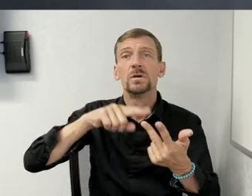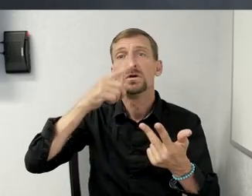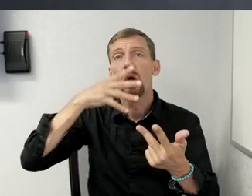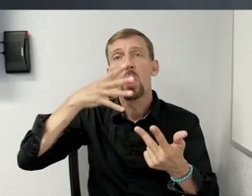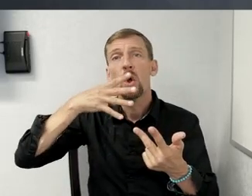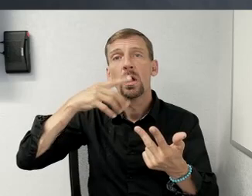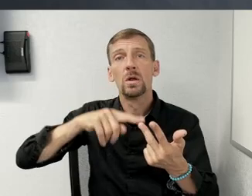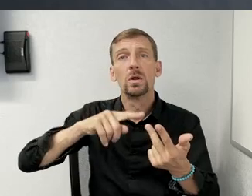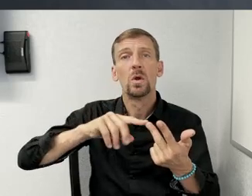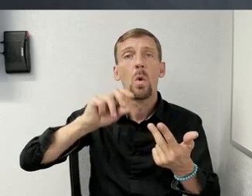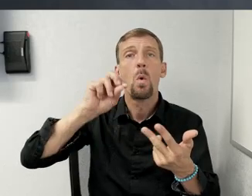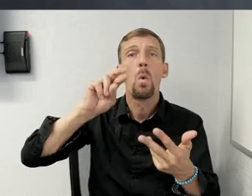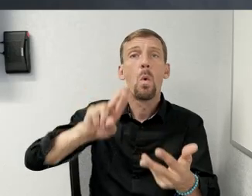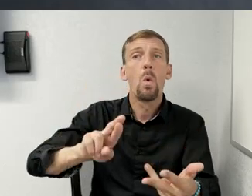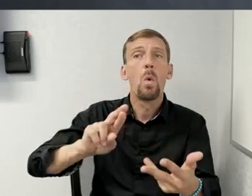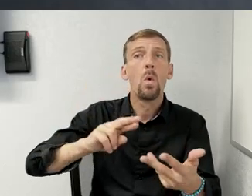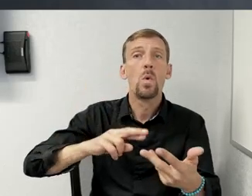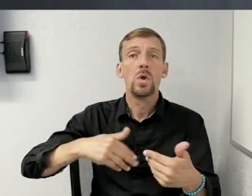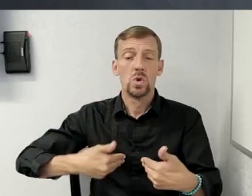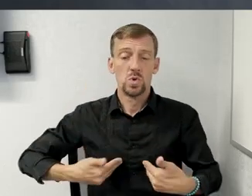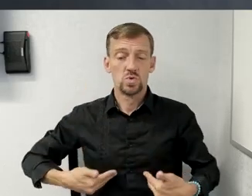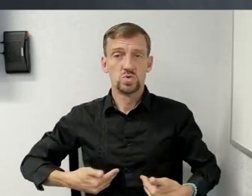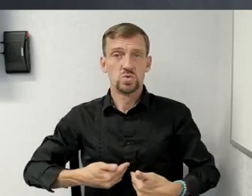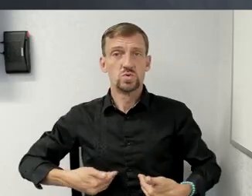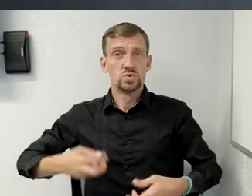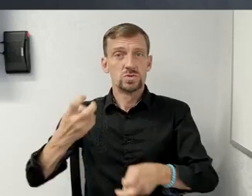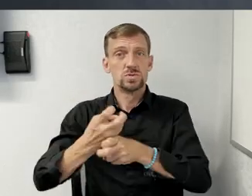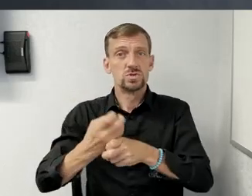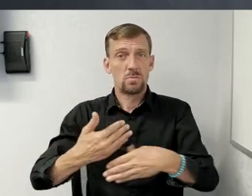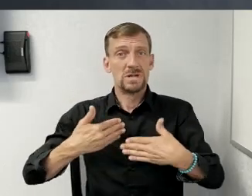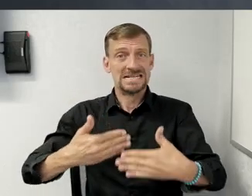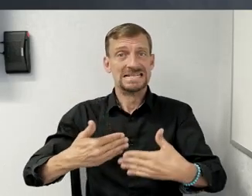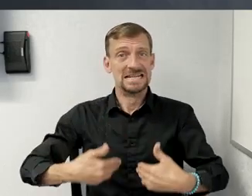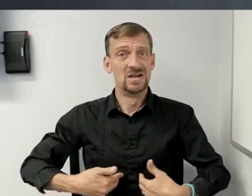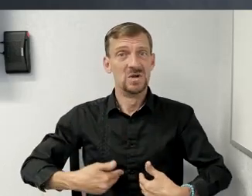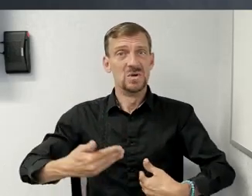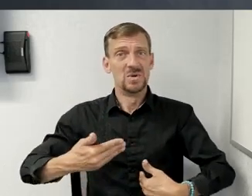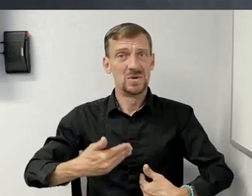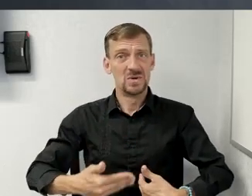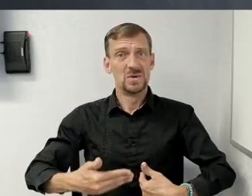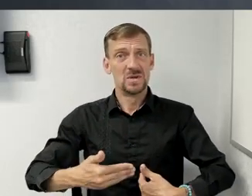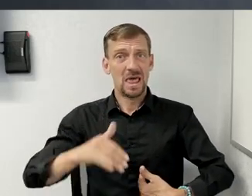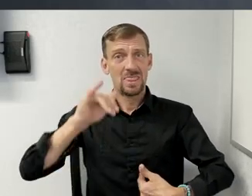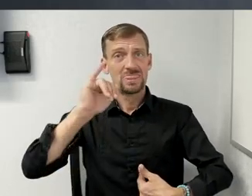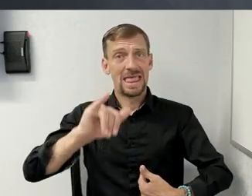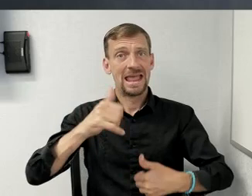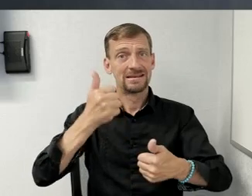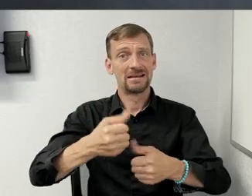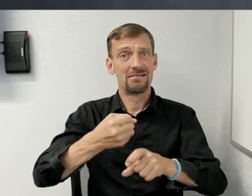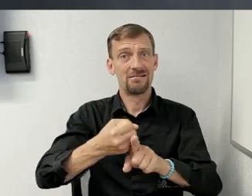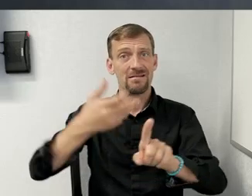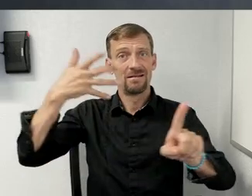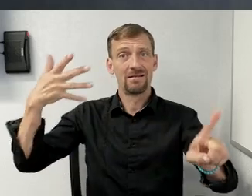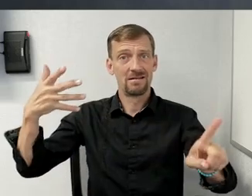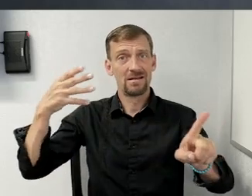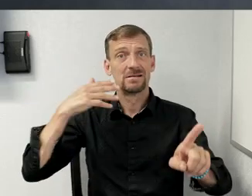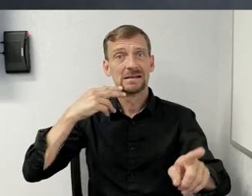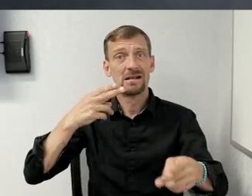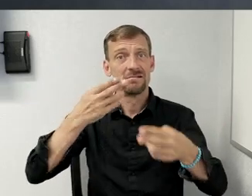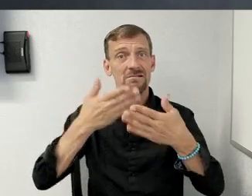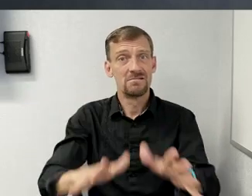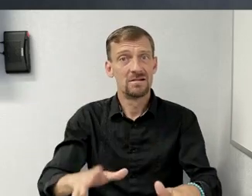nose, or a lower respiratory problem, difficulty breathing. That's expanded now to a sudden loss